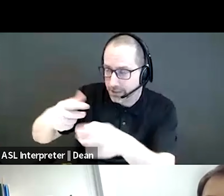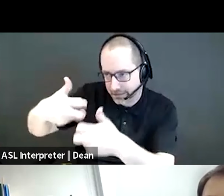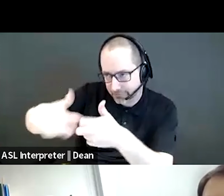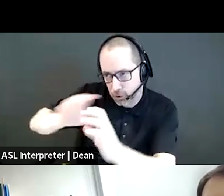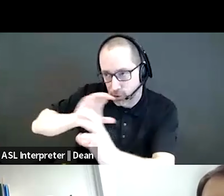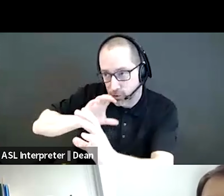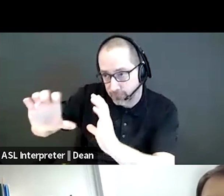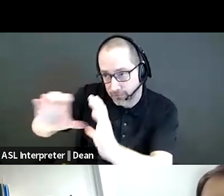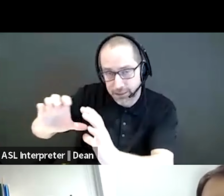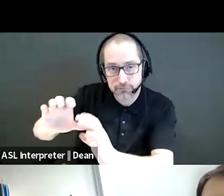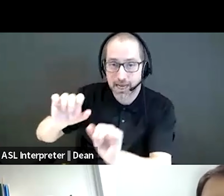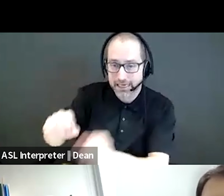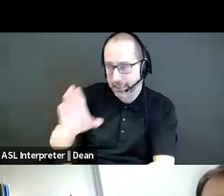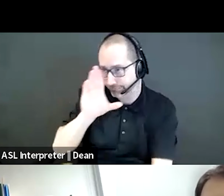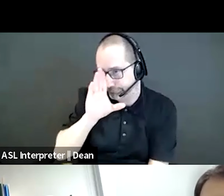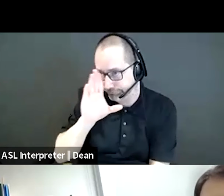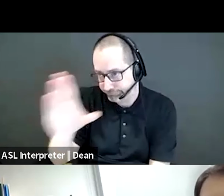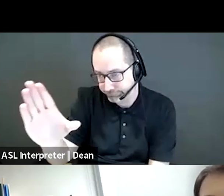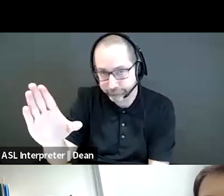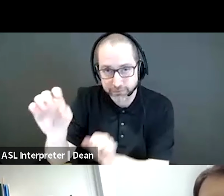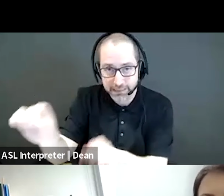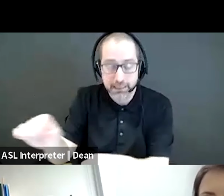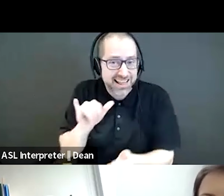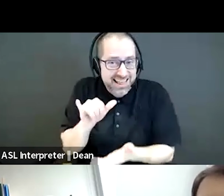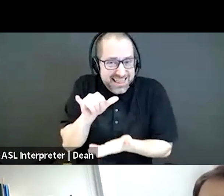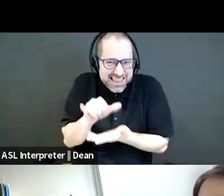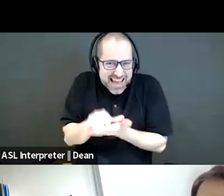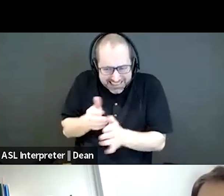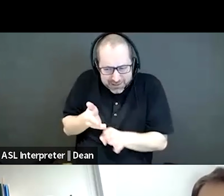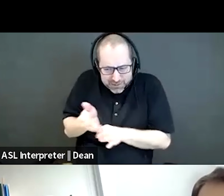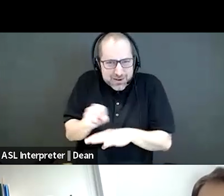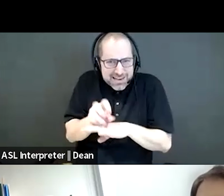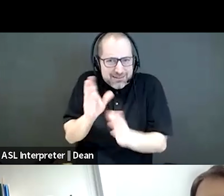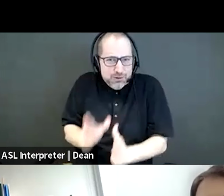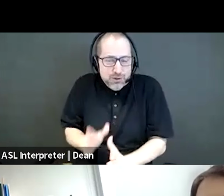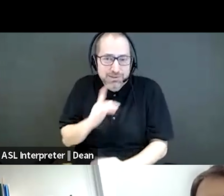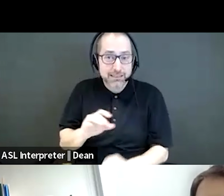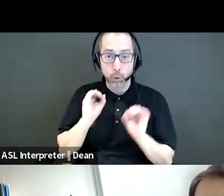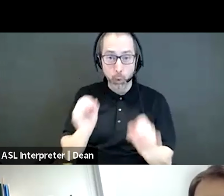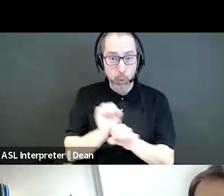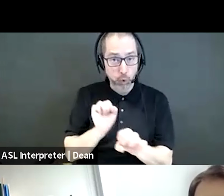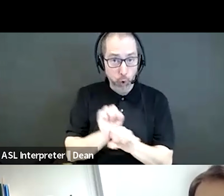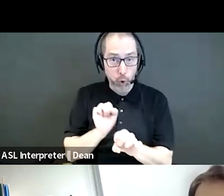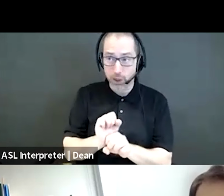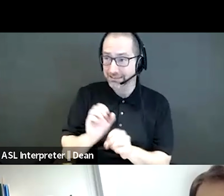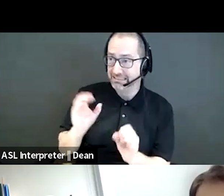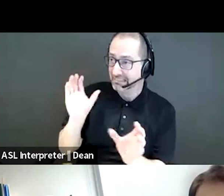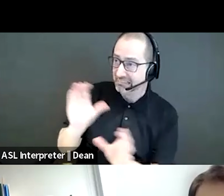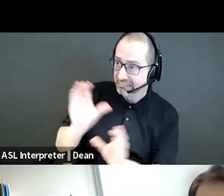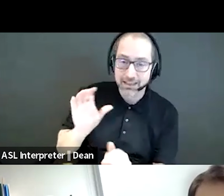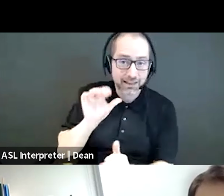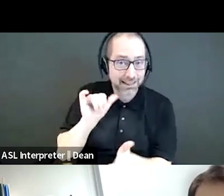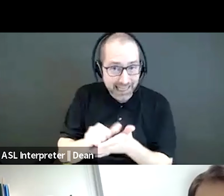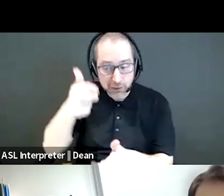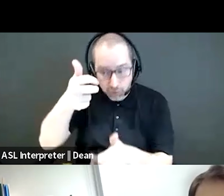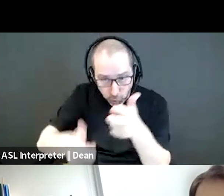do. Unemployment's difficult. And sometimes you have to tell people, wow, your resume doesn't look great. You have to upgrade your